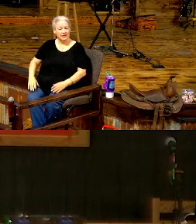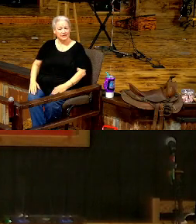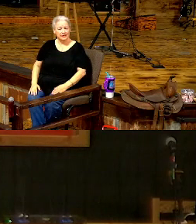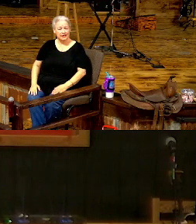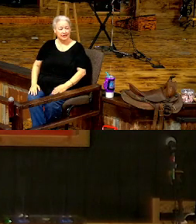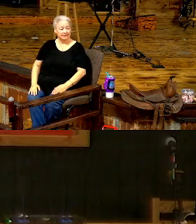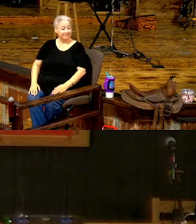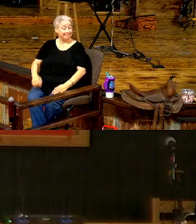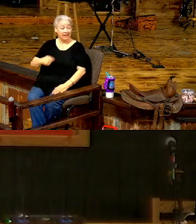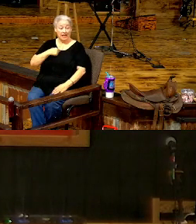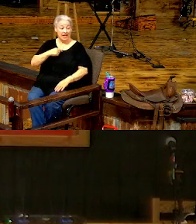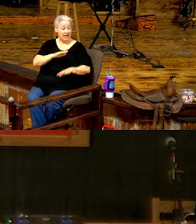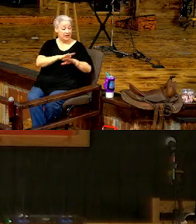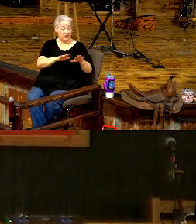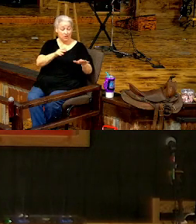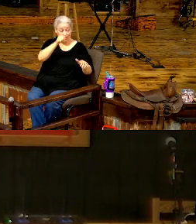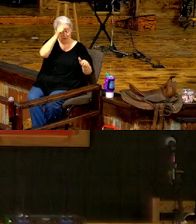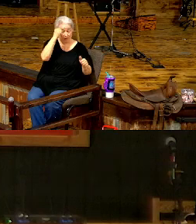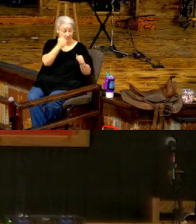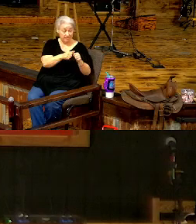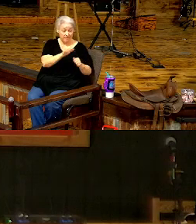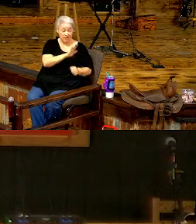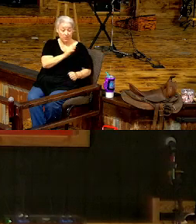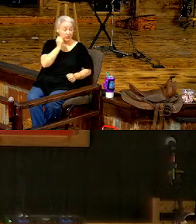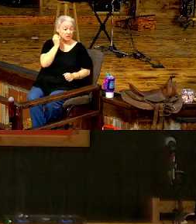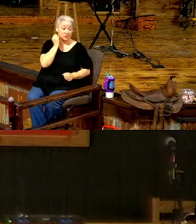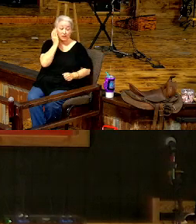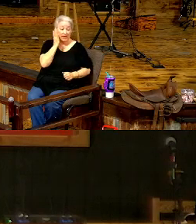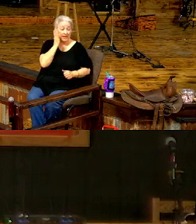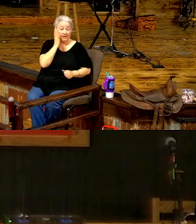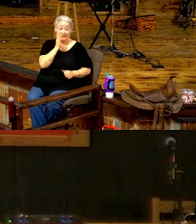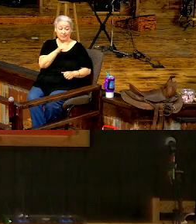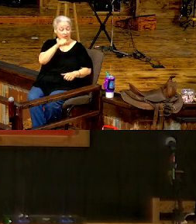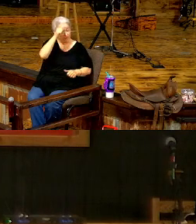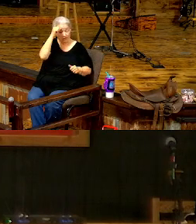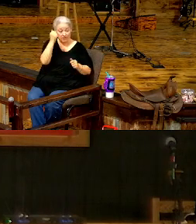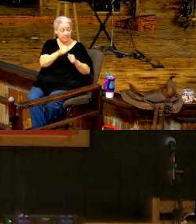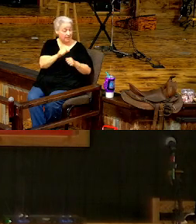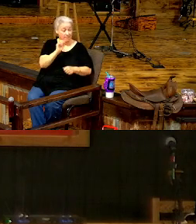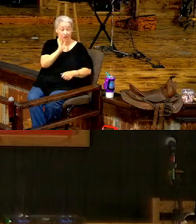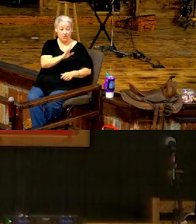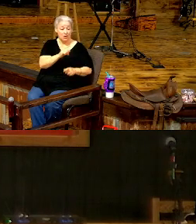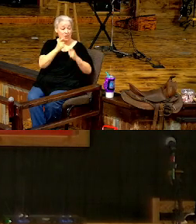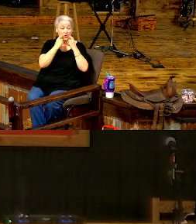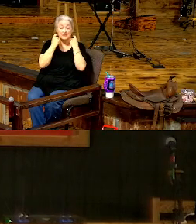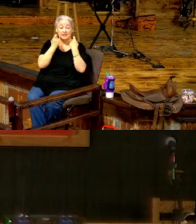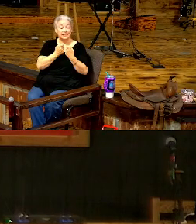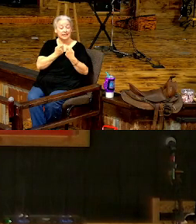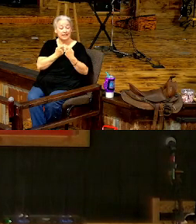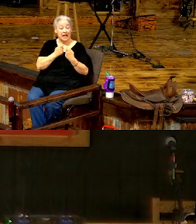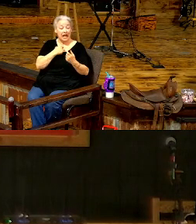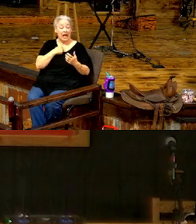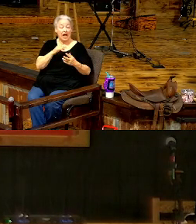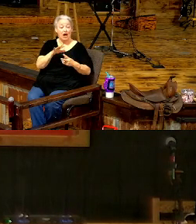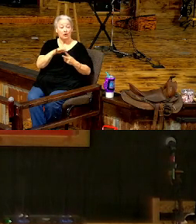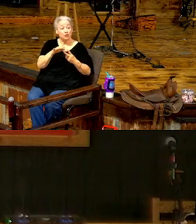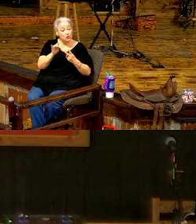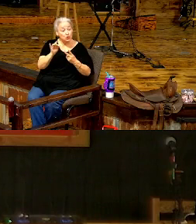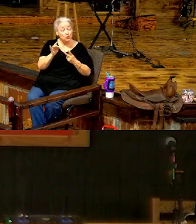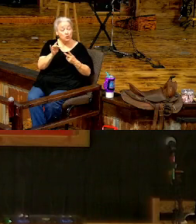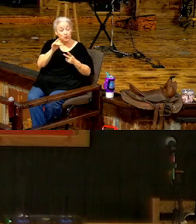more. I remember your trespasses no more. I choose to remember